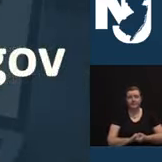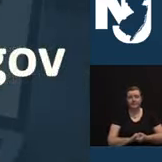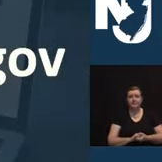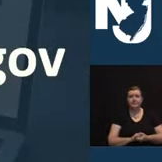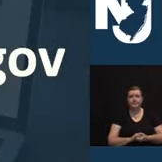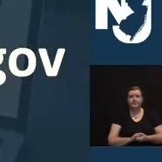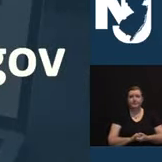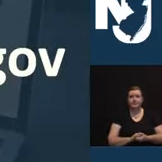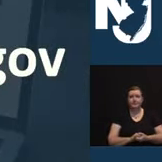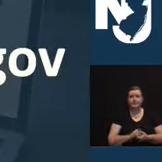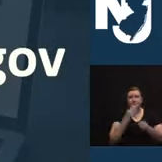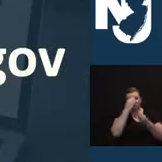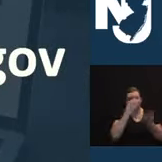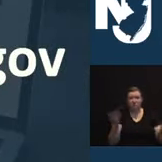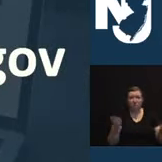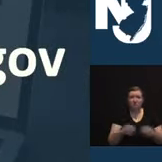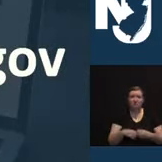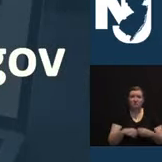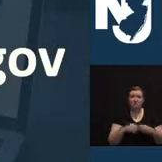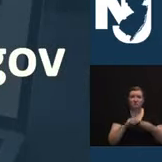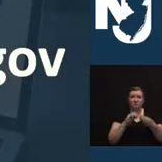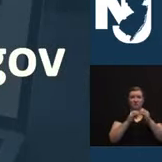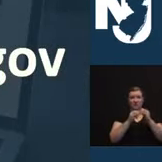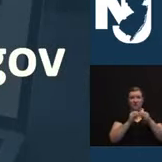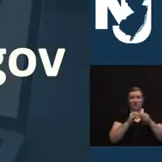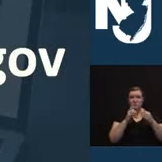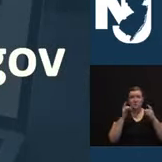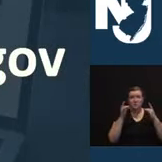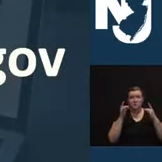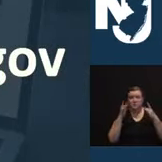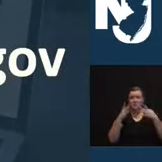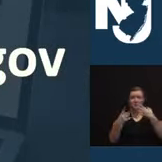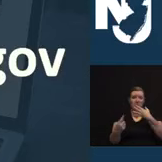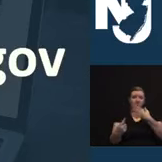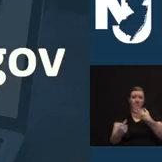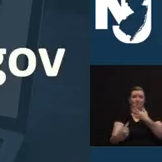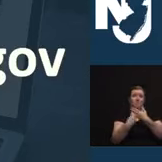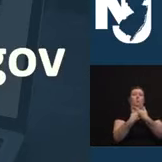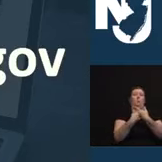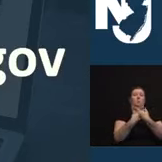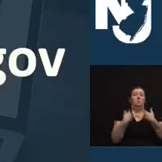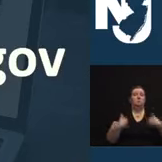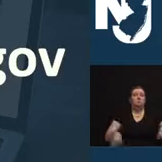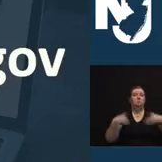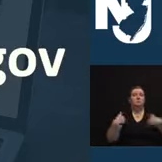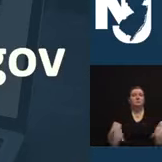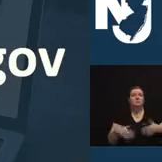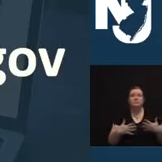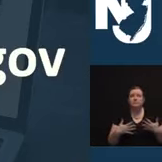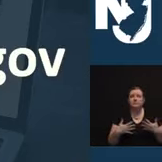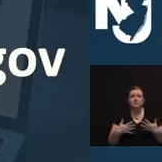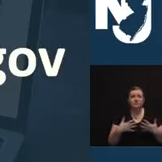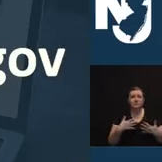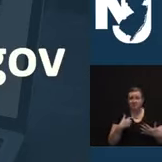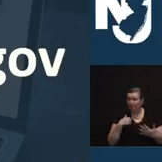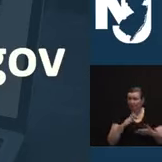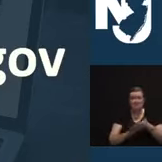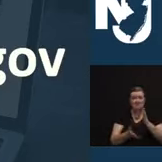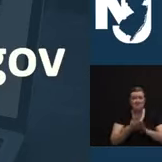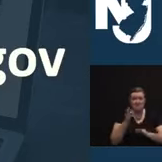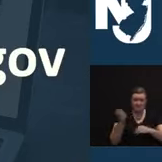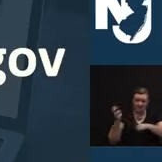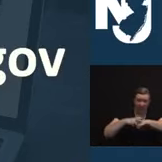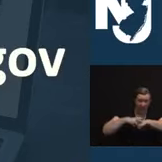Folks, let these numbers sink in. COVID is not done with us, unfortunately not by a long shot. And unless we all recommit to the common